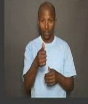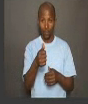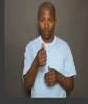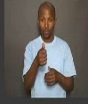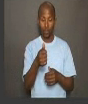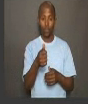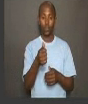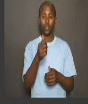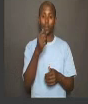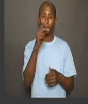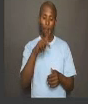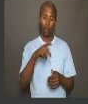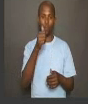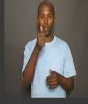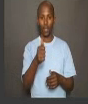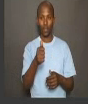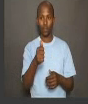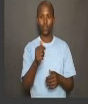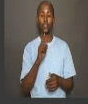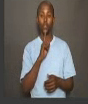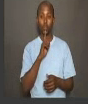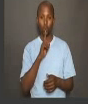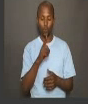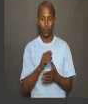which P of A is true.